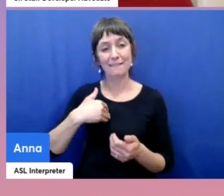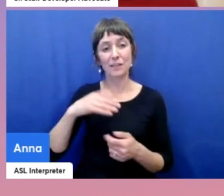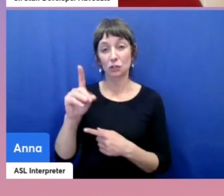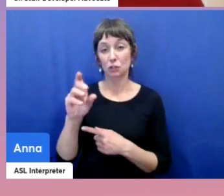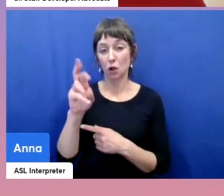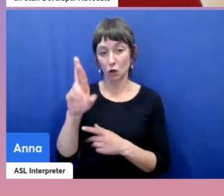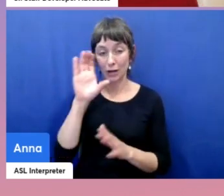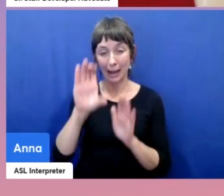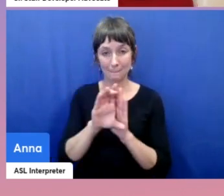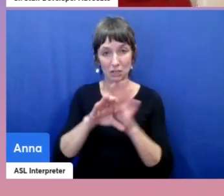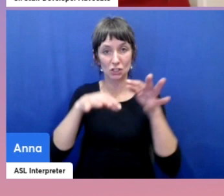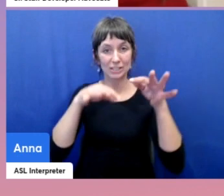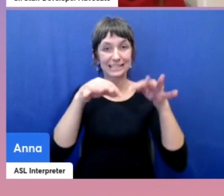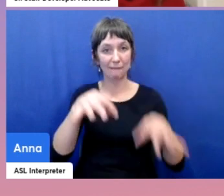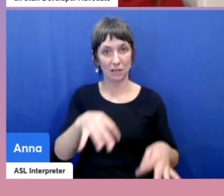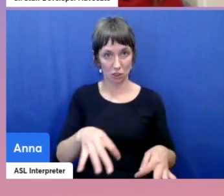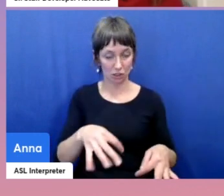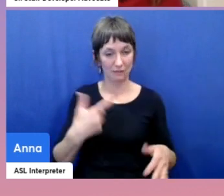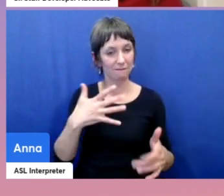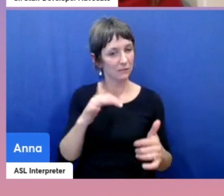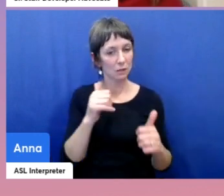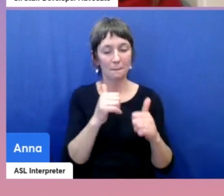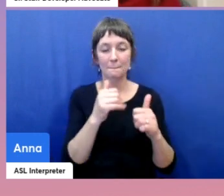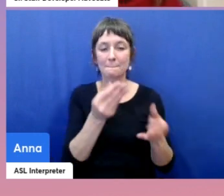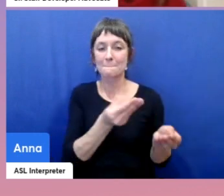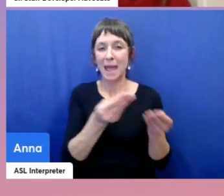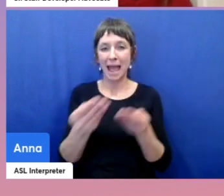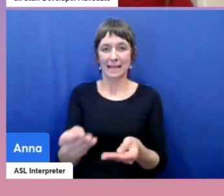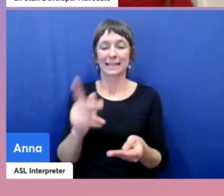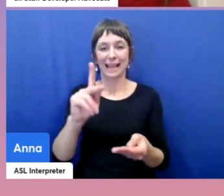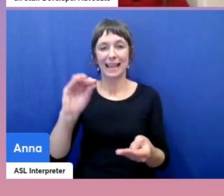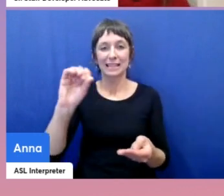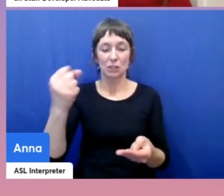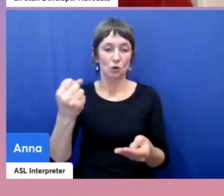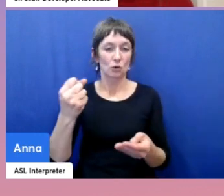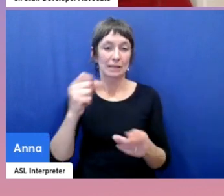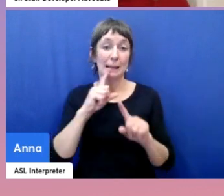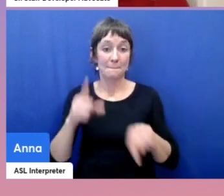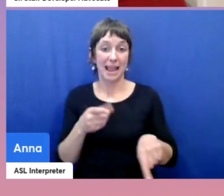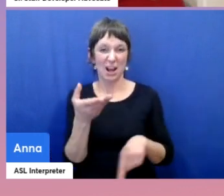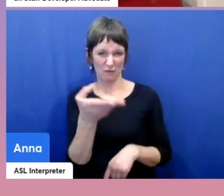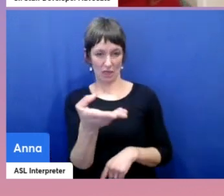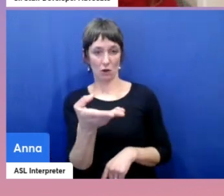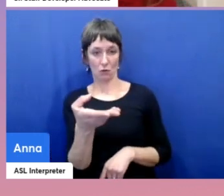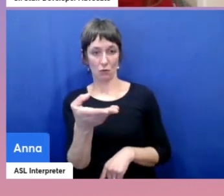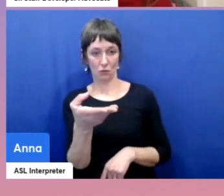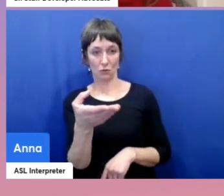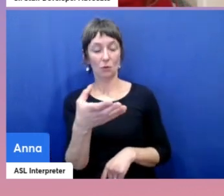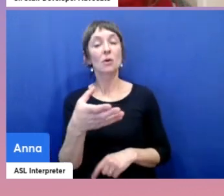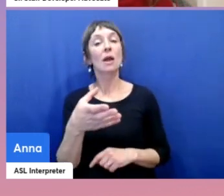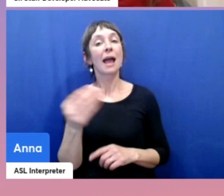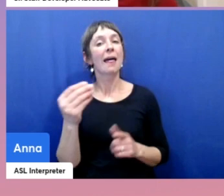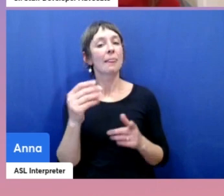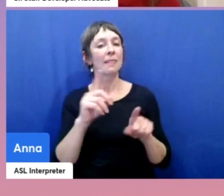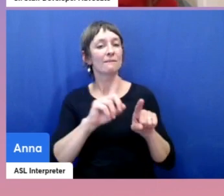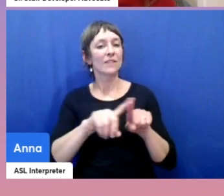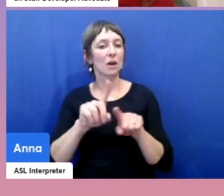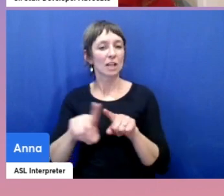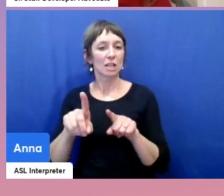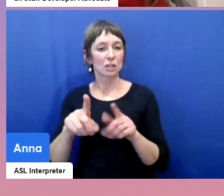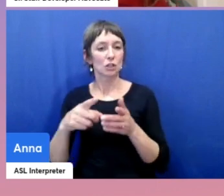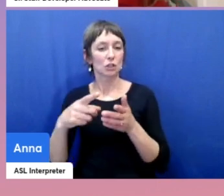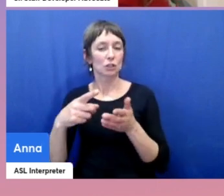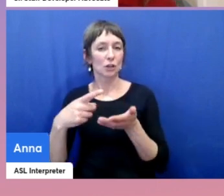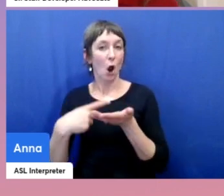definition, and we pass the K0's command over here and the various arguments, including